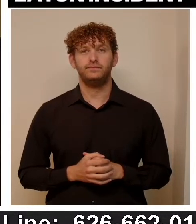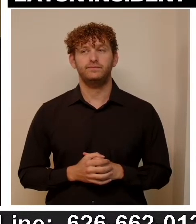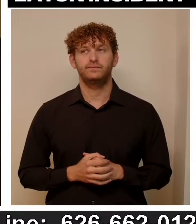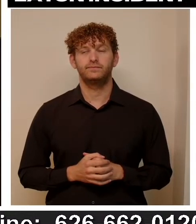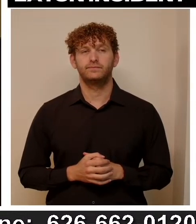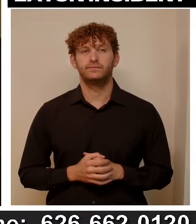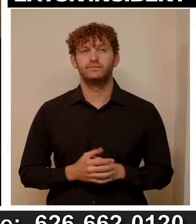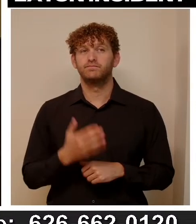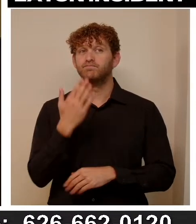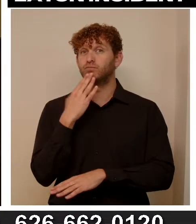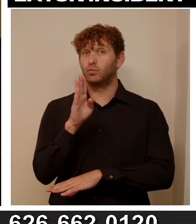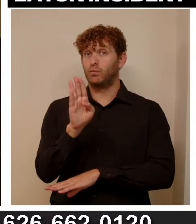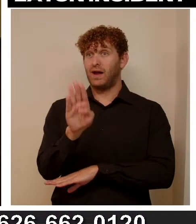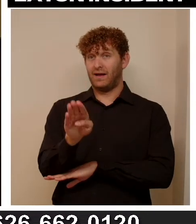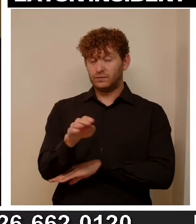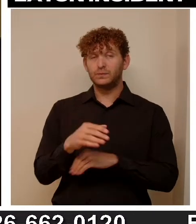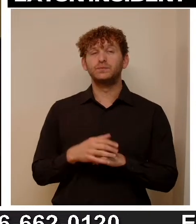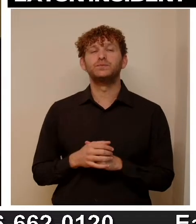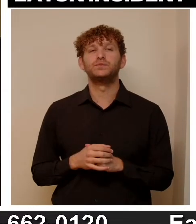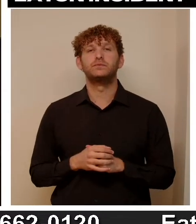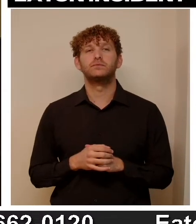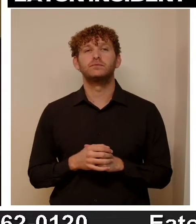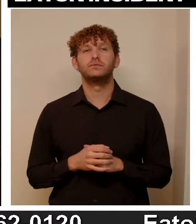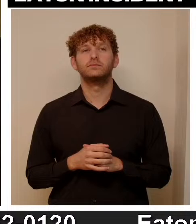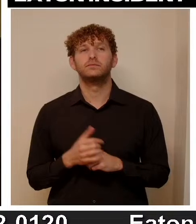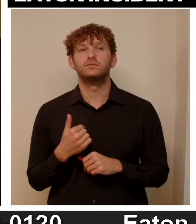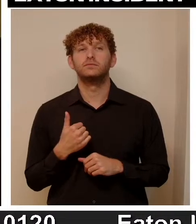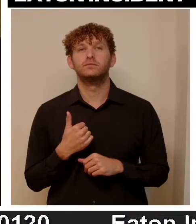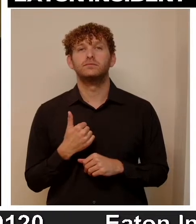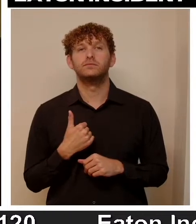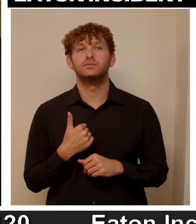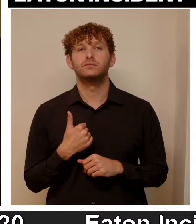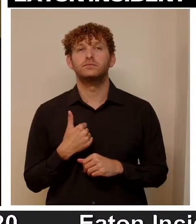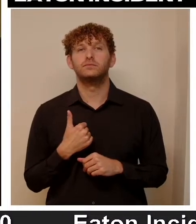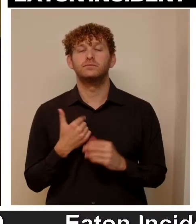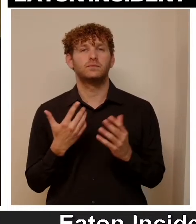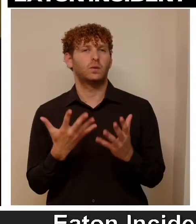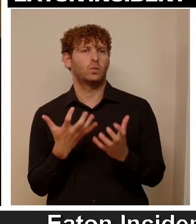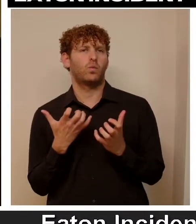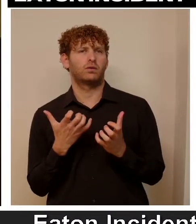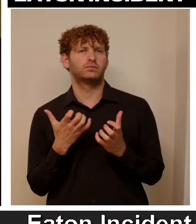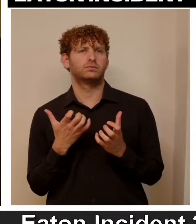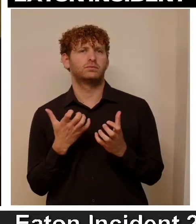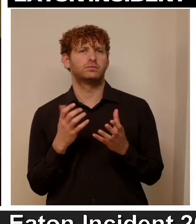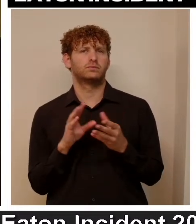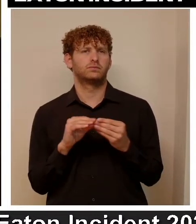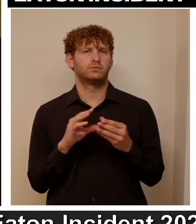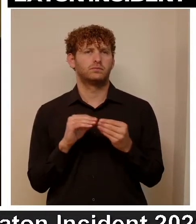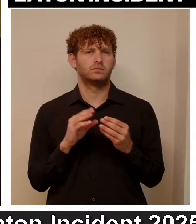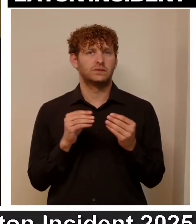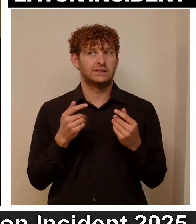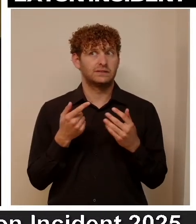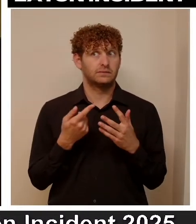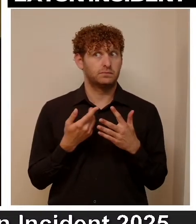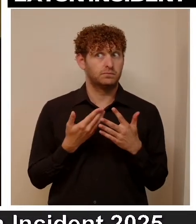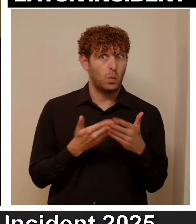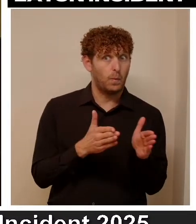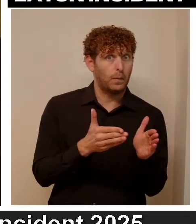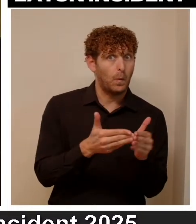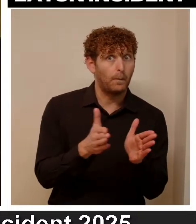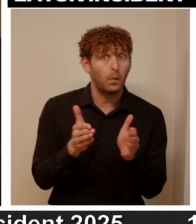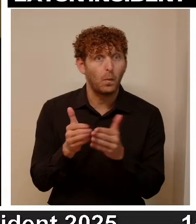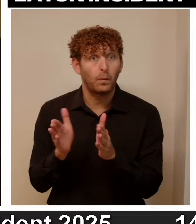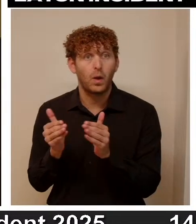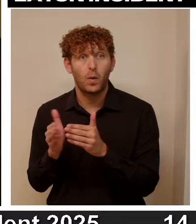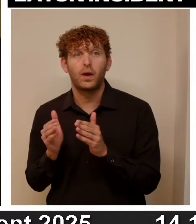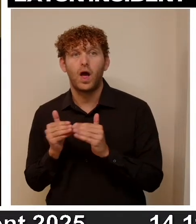Good afternoon. I just want to speak more on as we reopen some of the areas. We still have people on scene, a